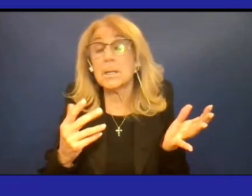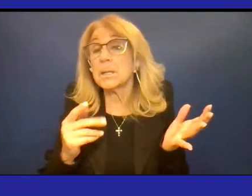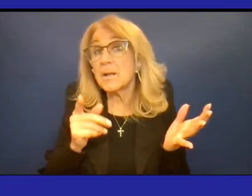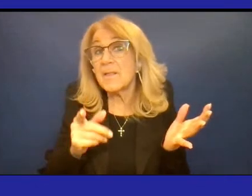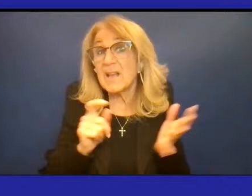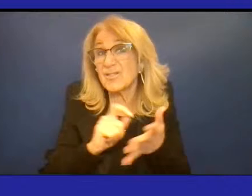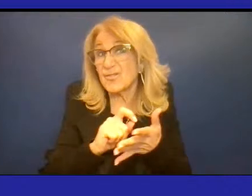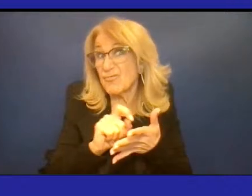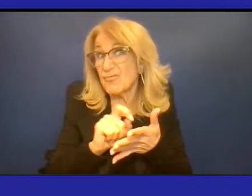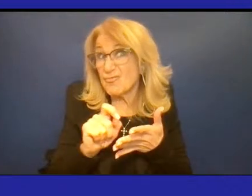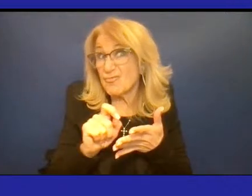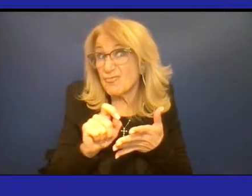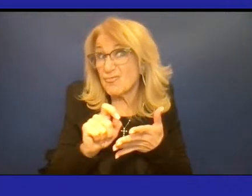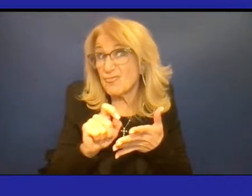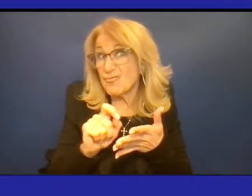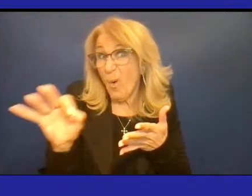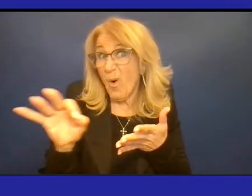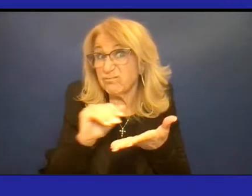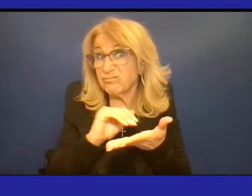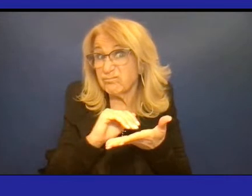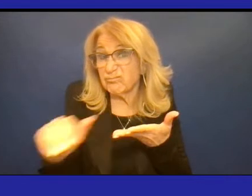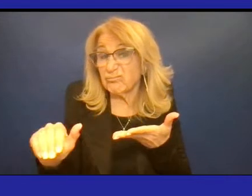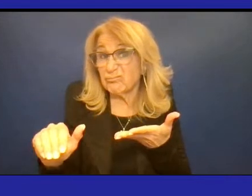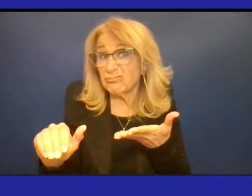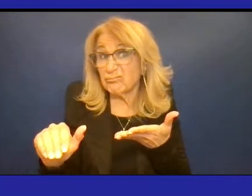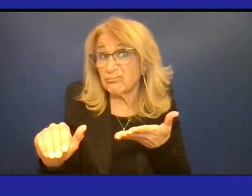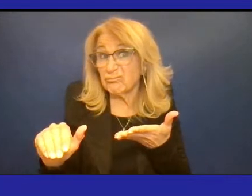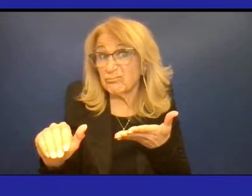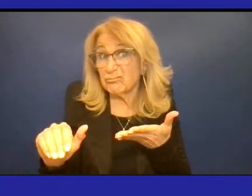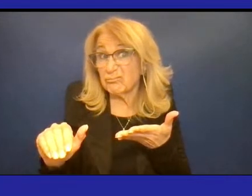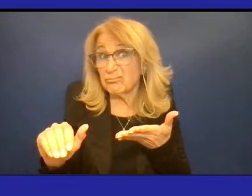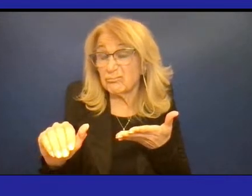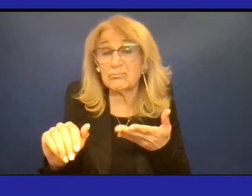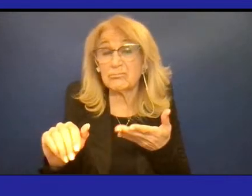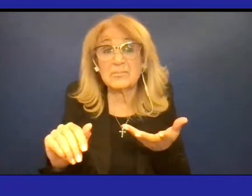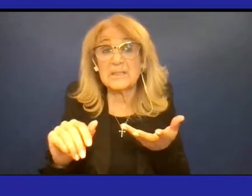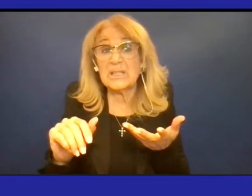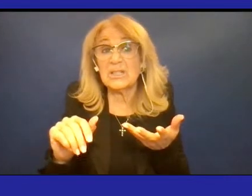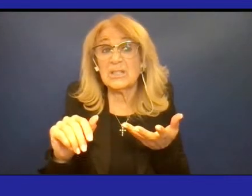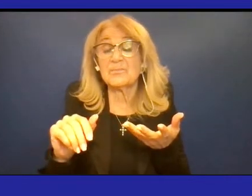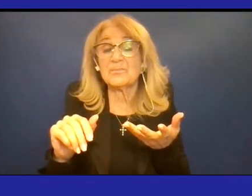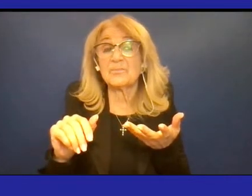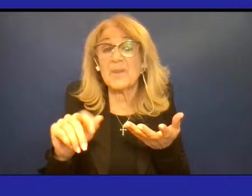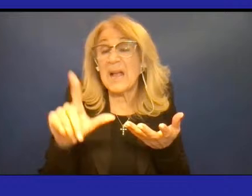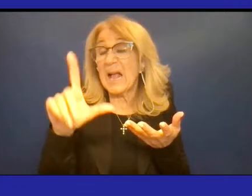The legacy AR, we just are, I wasn't sure what the